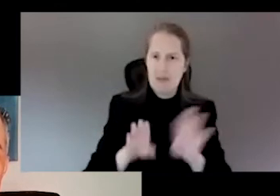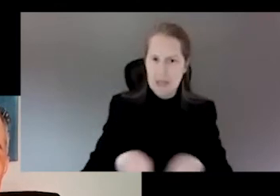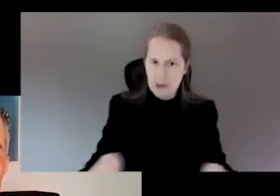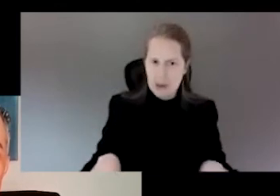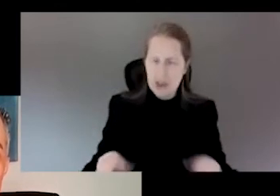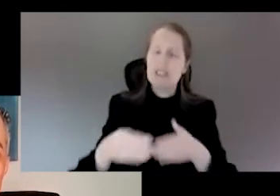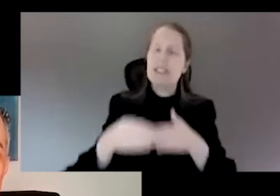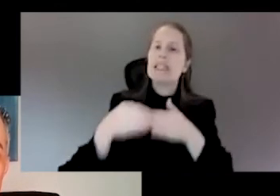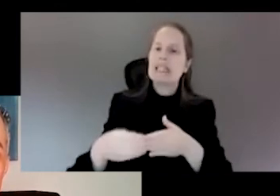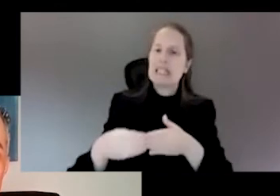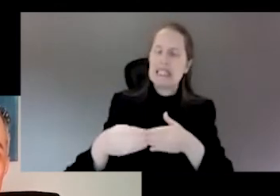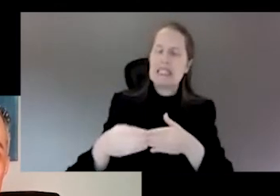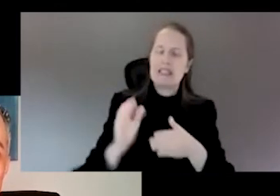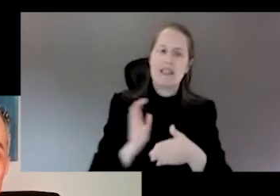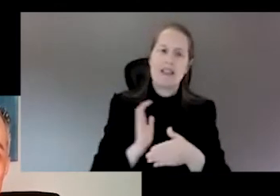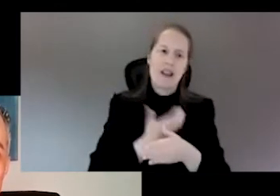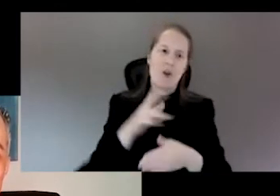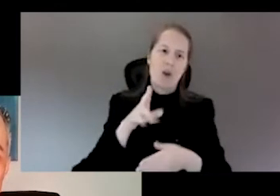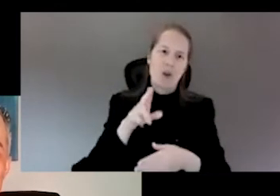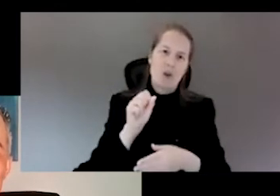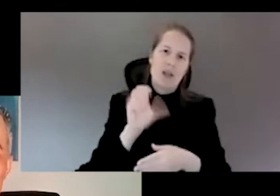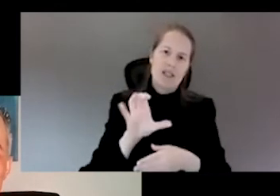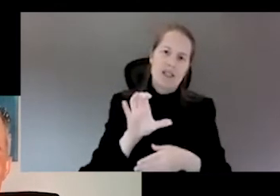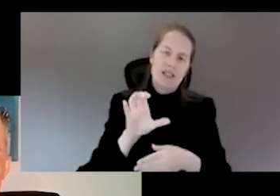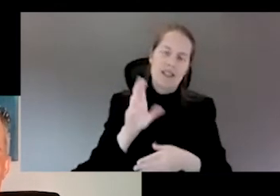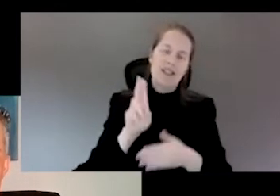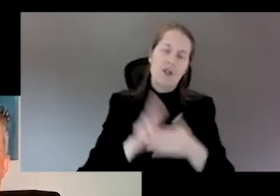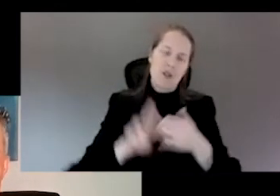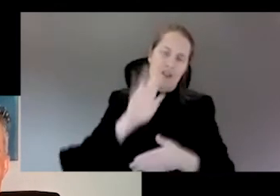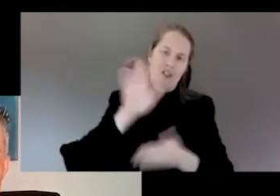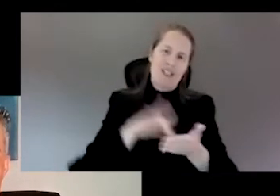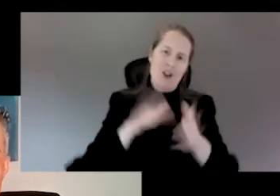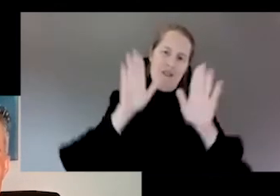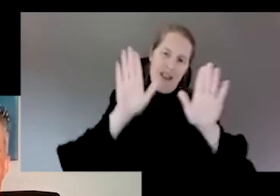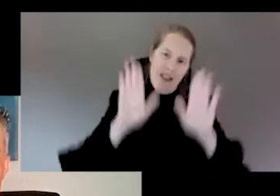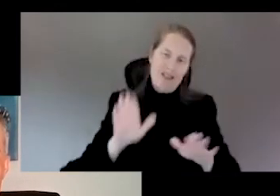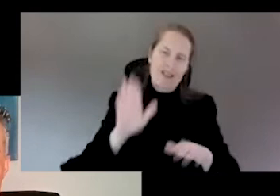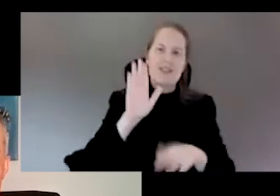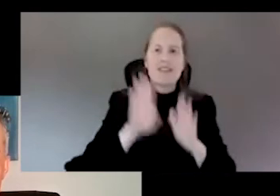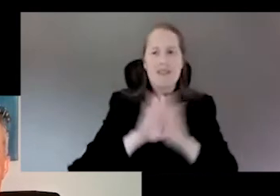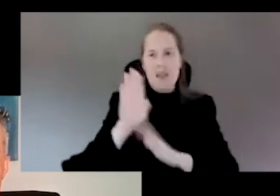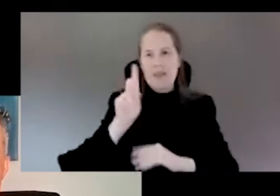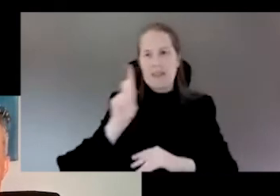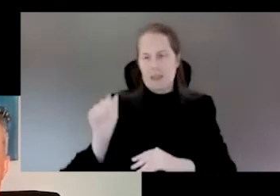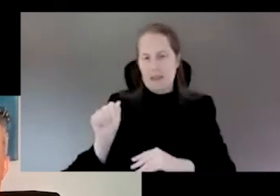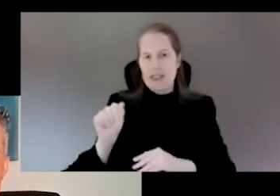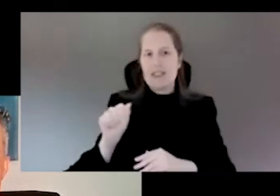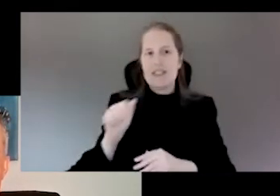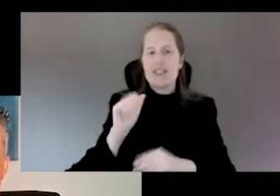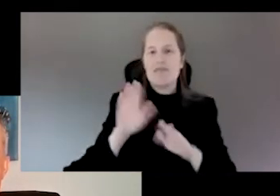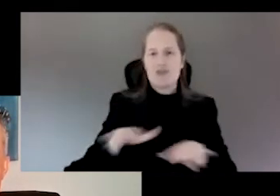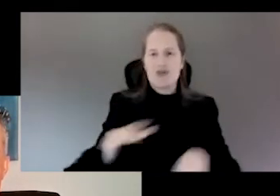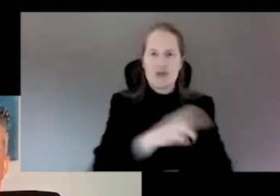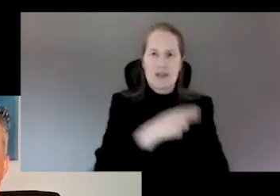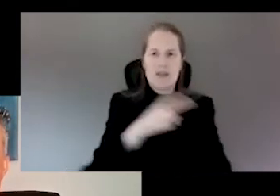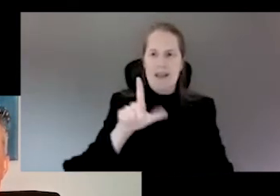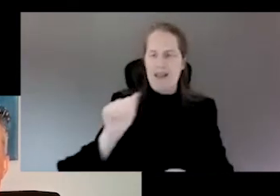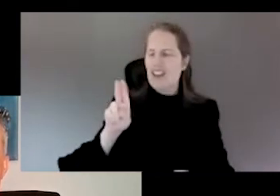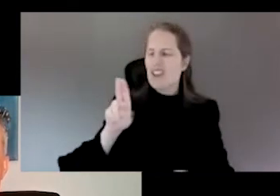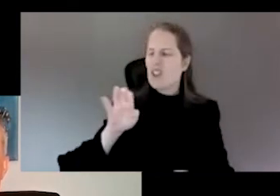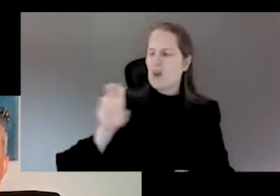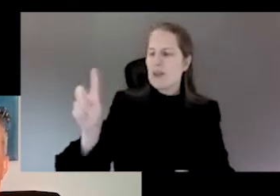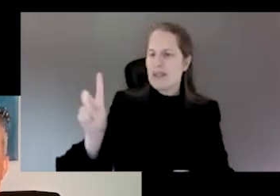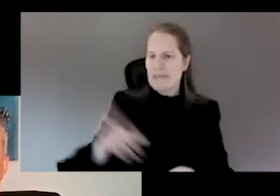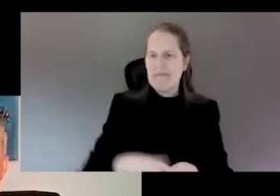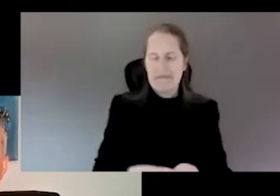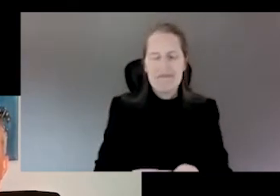our USC University Center of Excellence in Developmental Disabilities here at Children's Hospital Los Angeles.